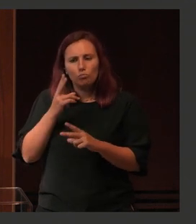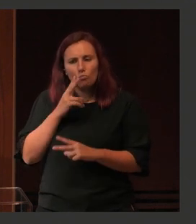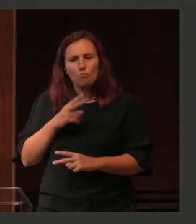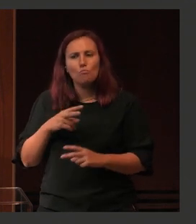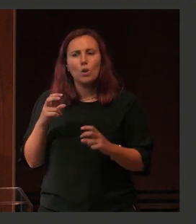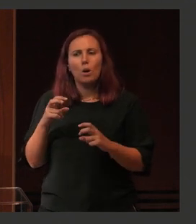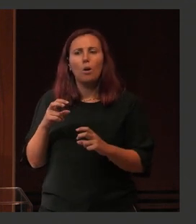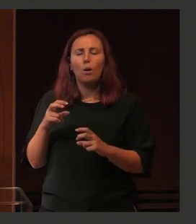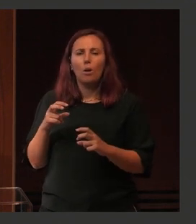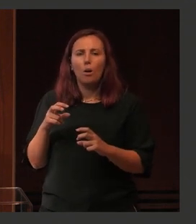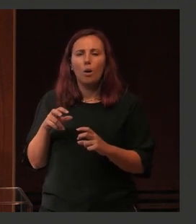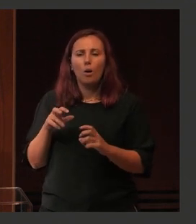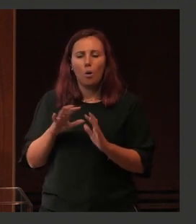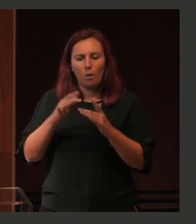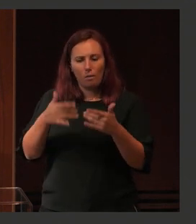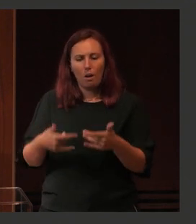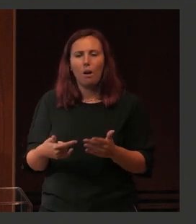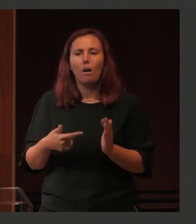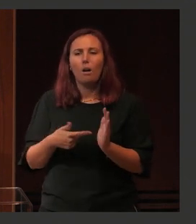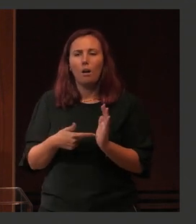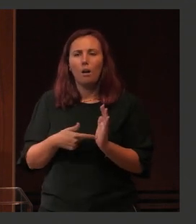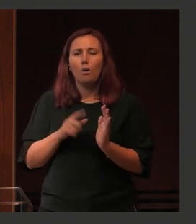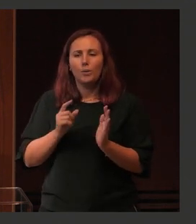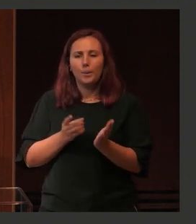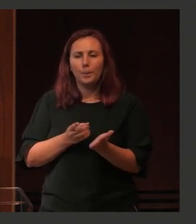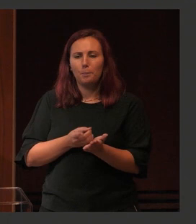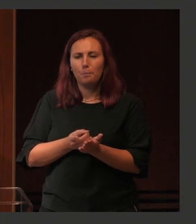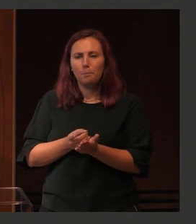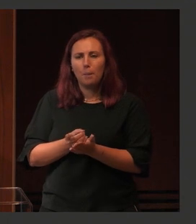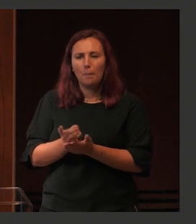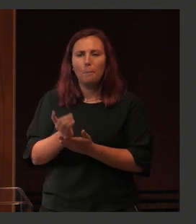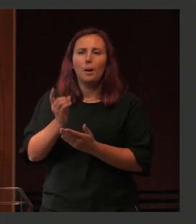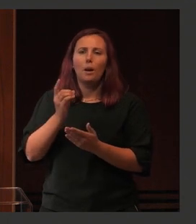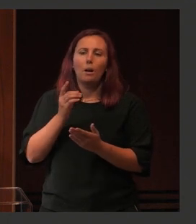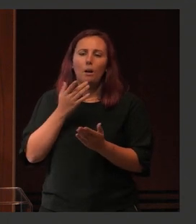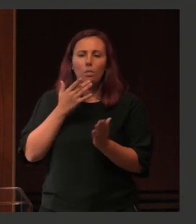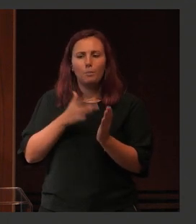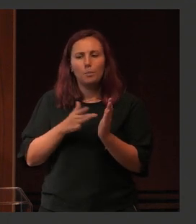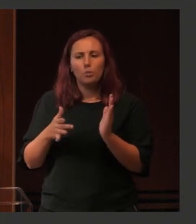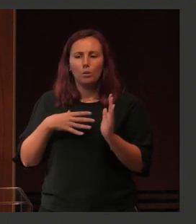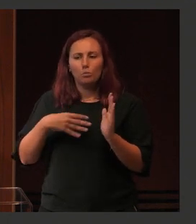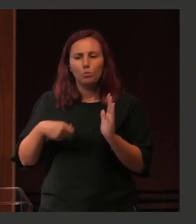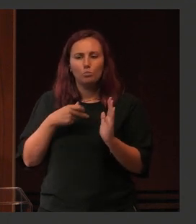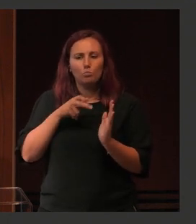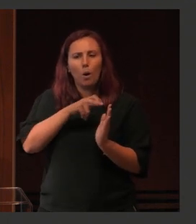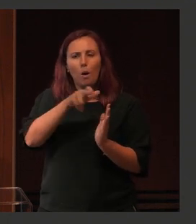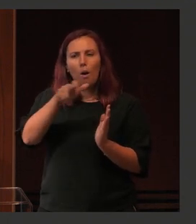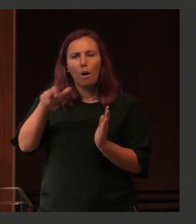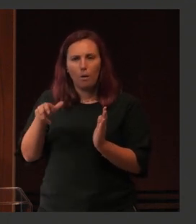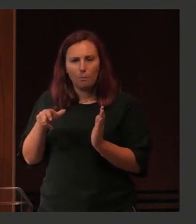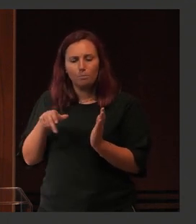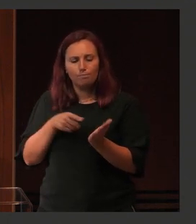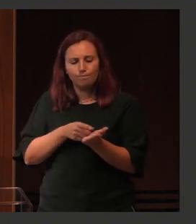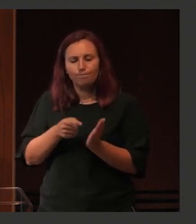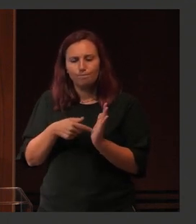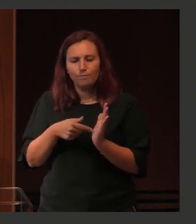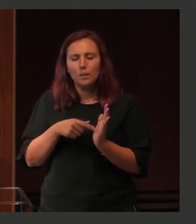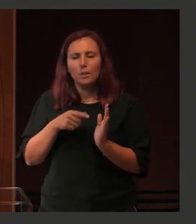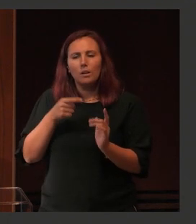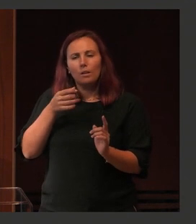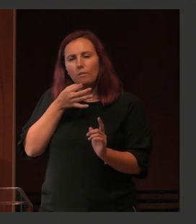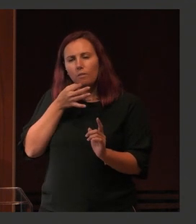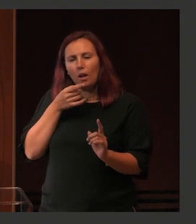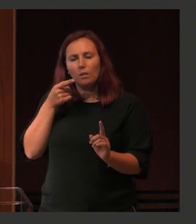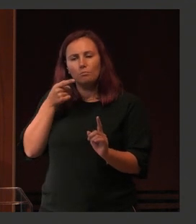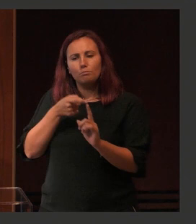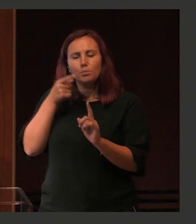world. The library map of the world also refers to the sustainable development goals. And